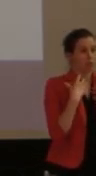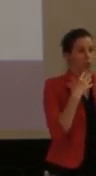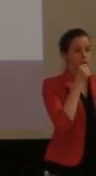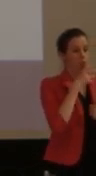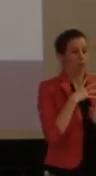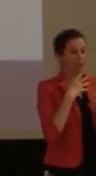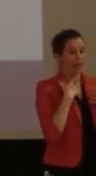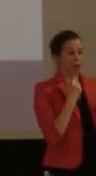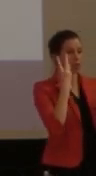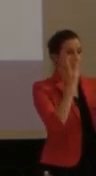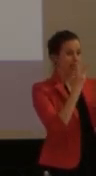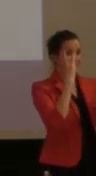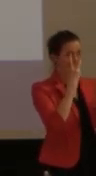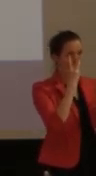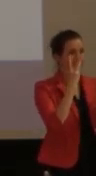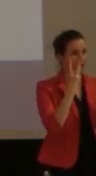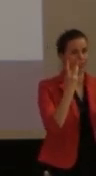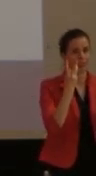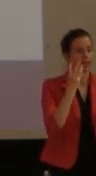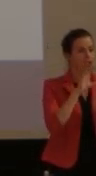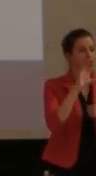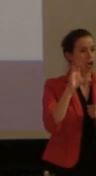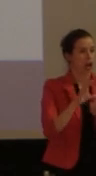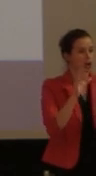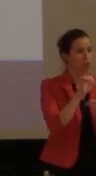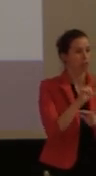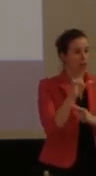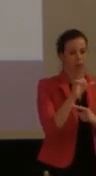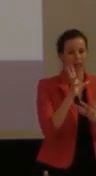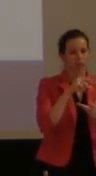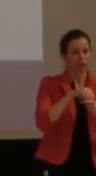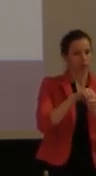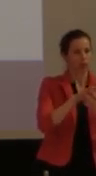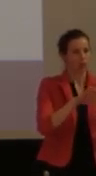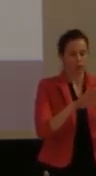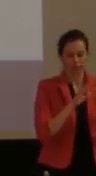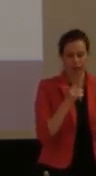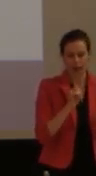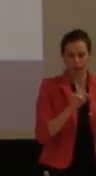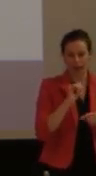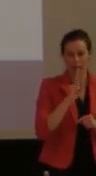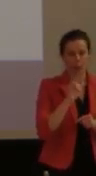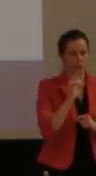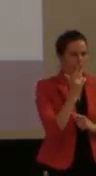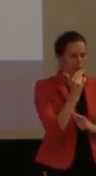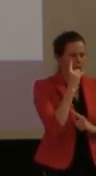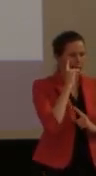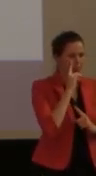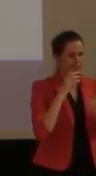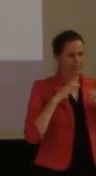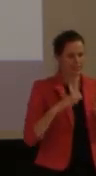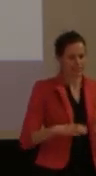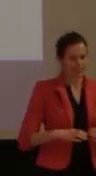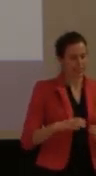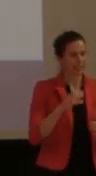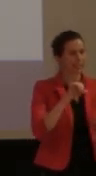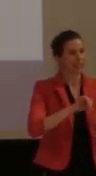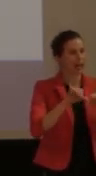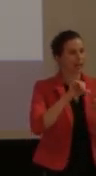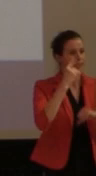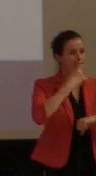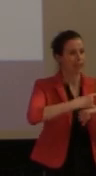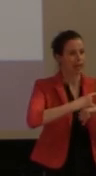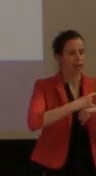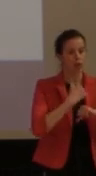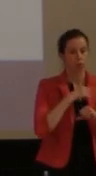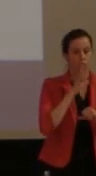Library, where we've incorporated things. And then on April 13th, I believe, is Citizen Science Day. And